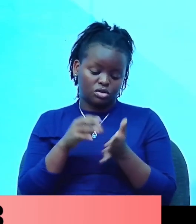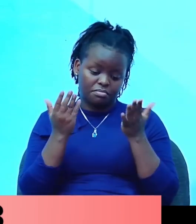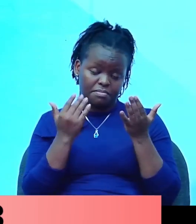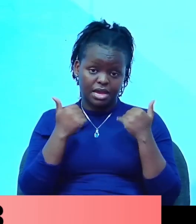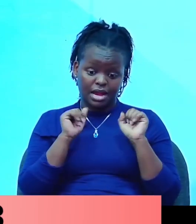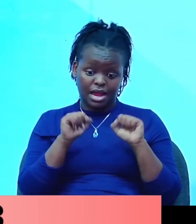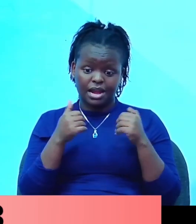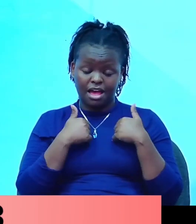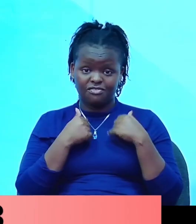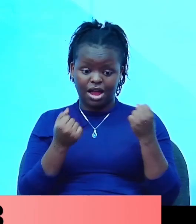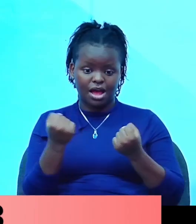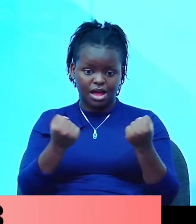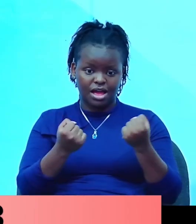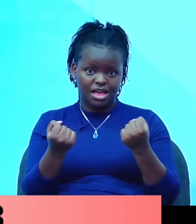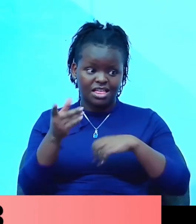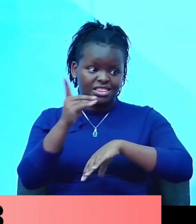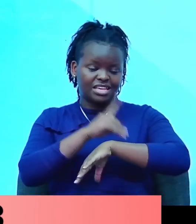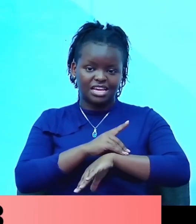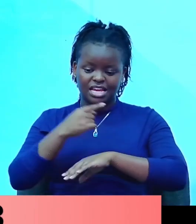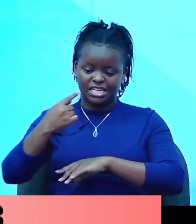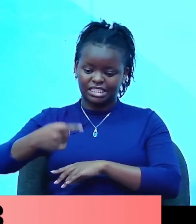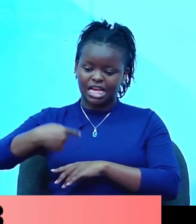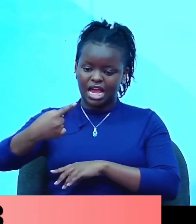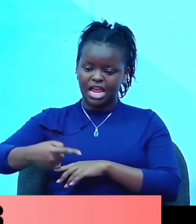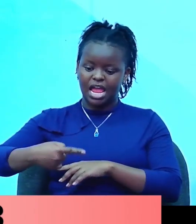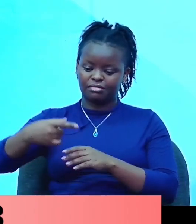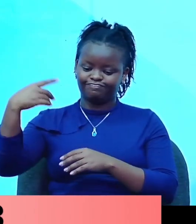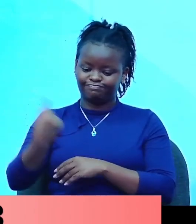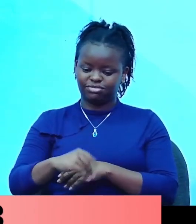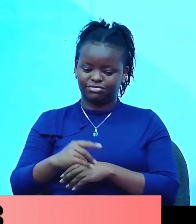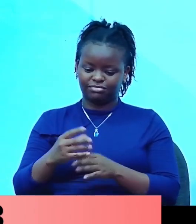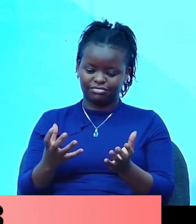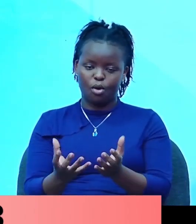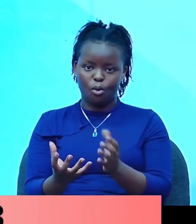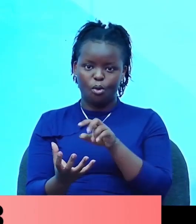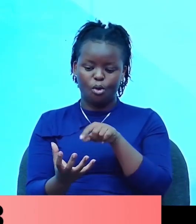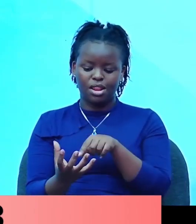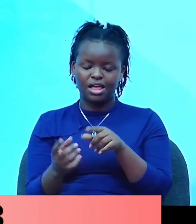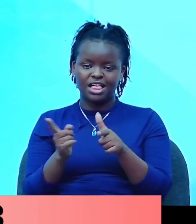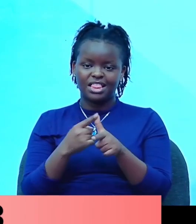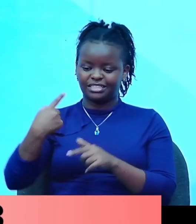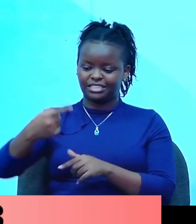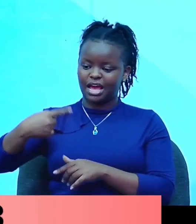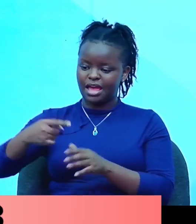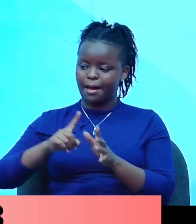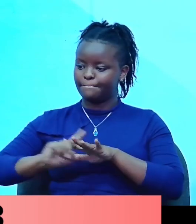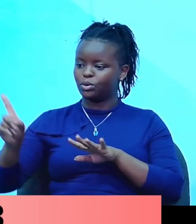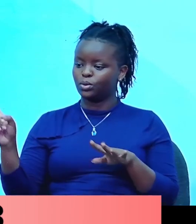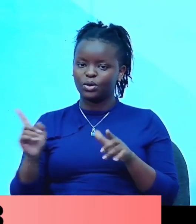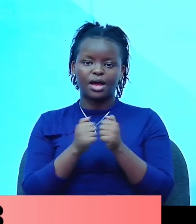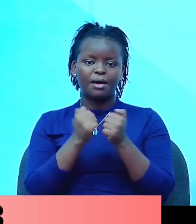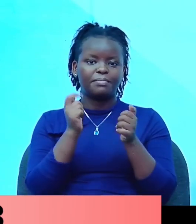the day. Tire, umegonga pothole. Tire imeenda. So what happens? Do you start going